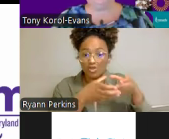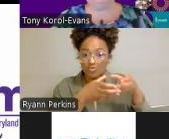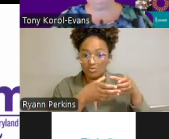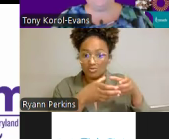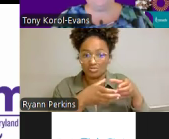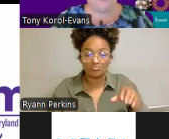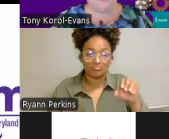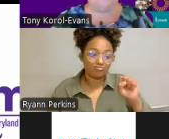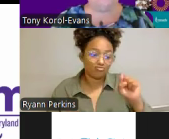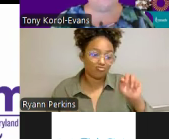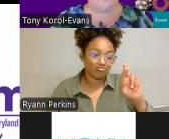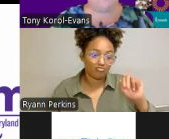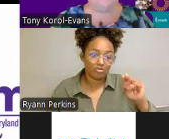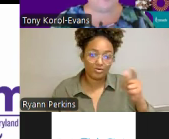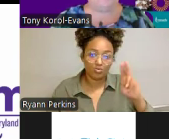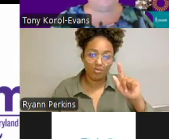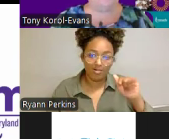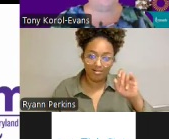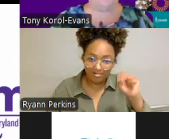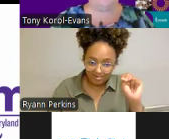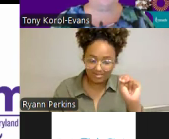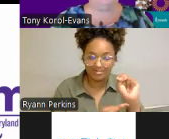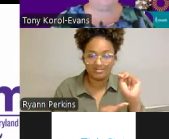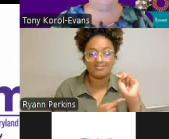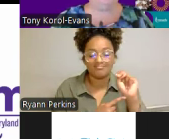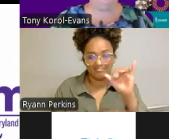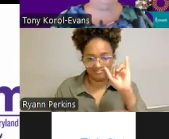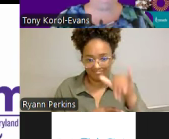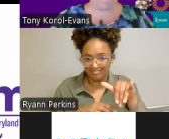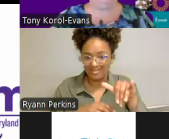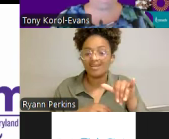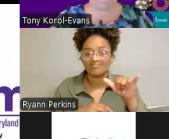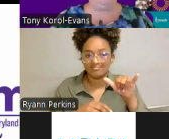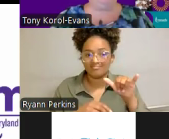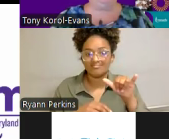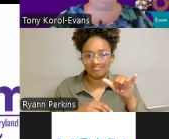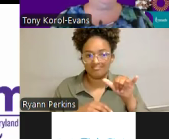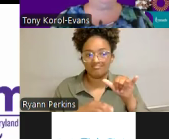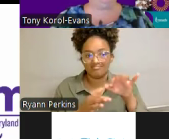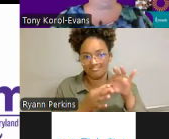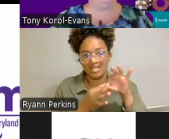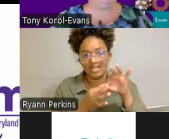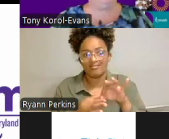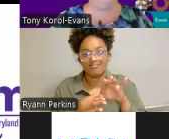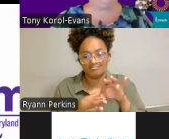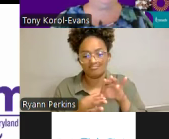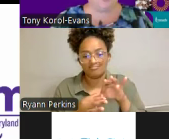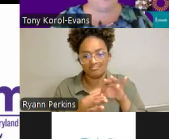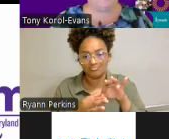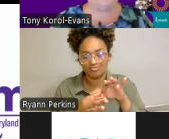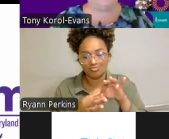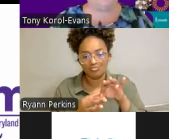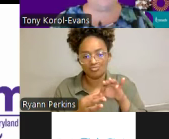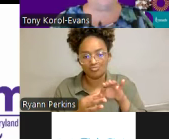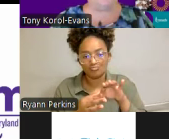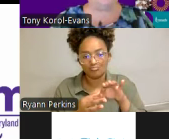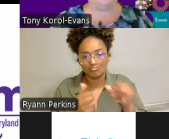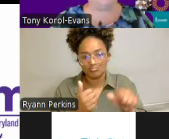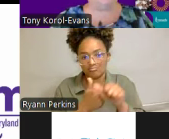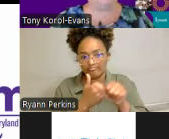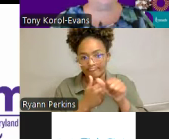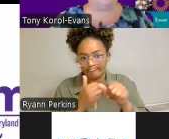So yeah, there's a lot of different factors that are involved. But the one that is really easiest to track is the fact